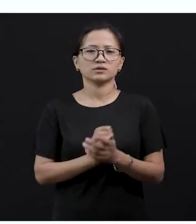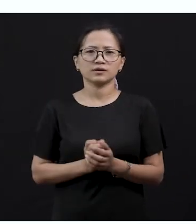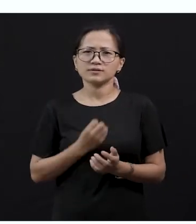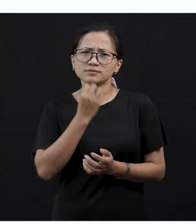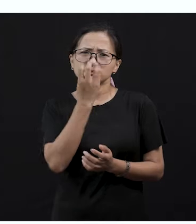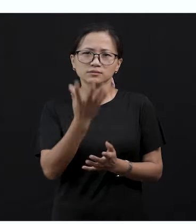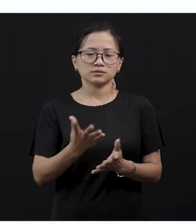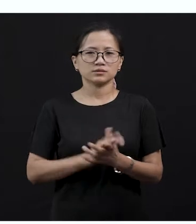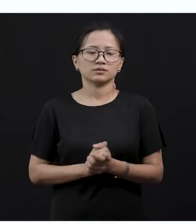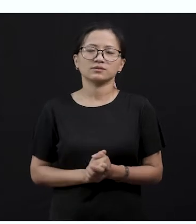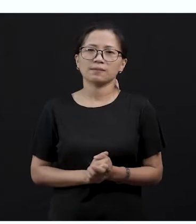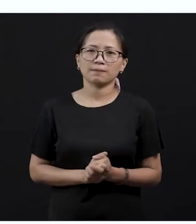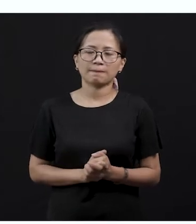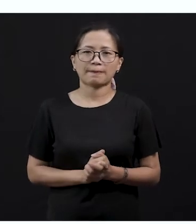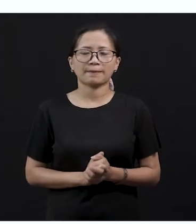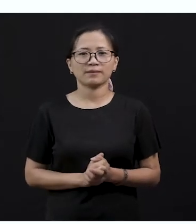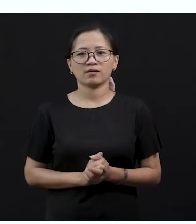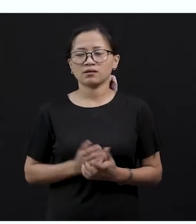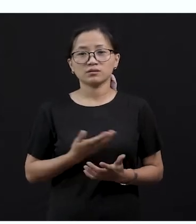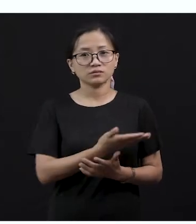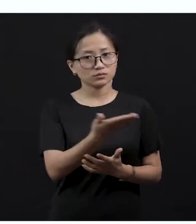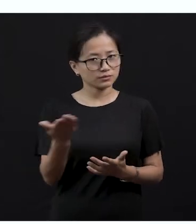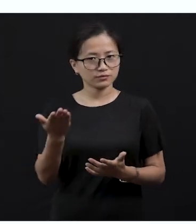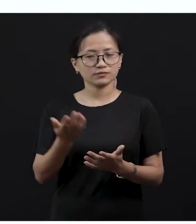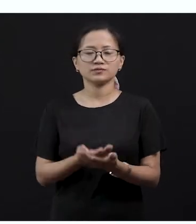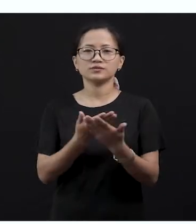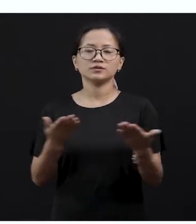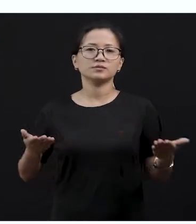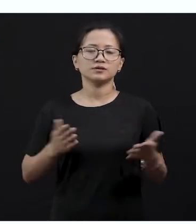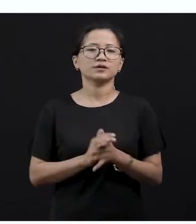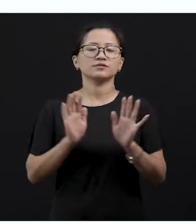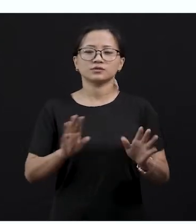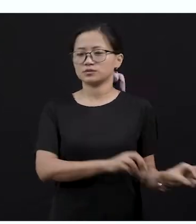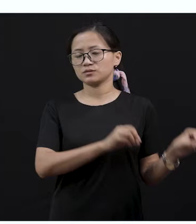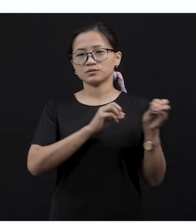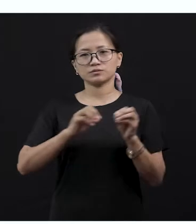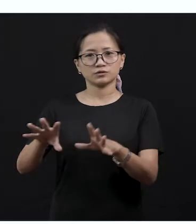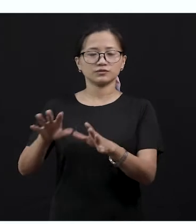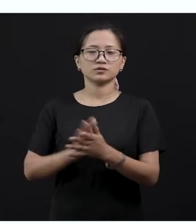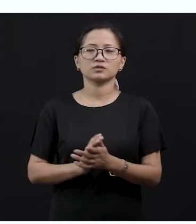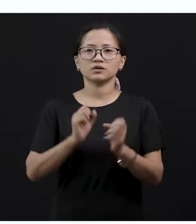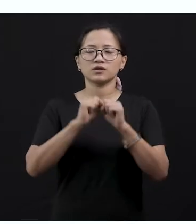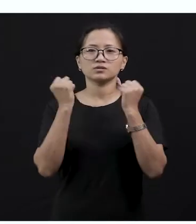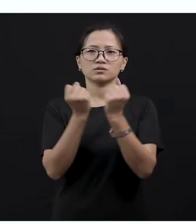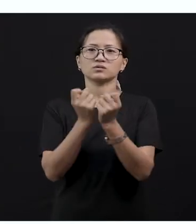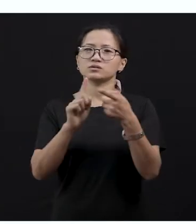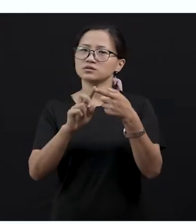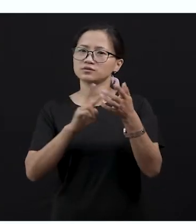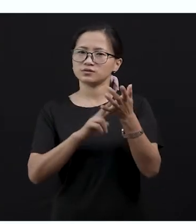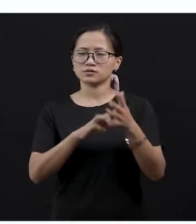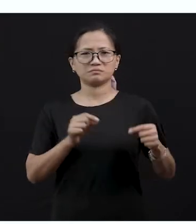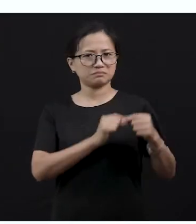become easier, and because some of them was able to remove the social evils from